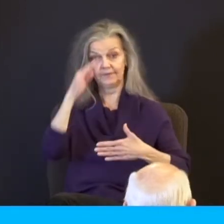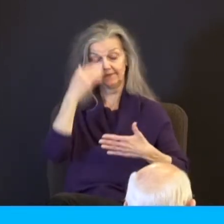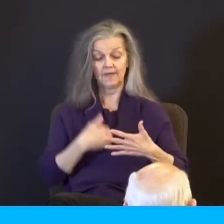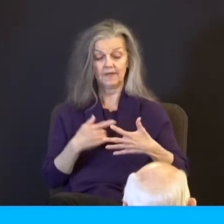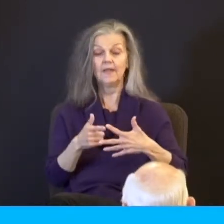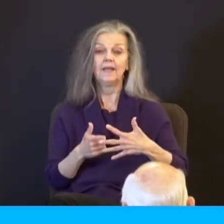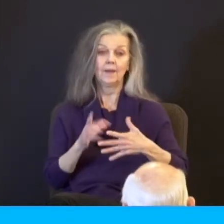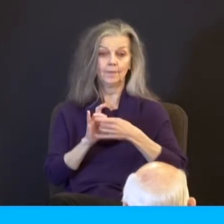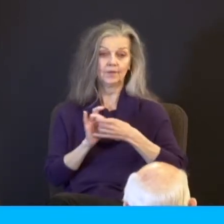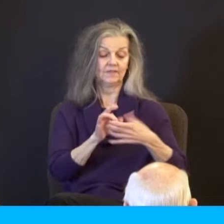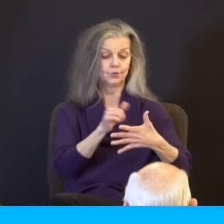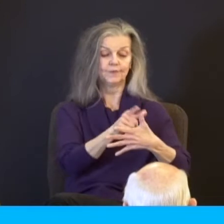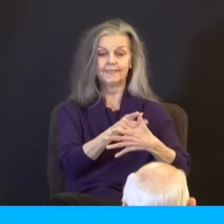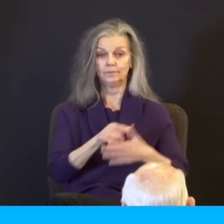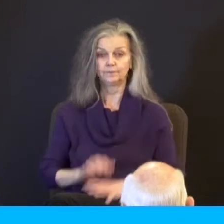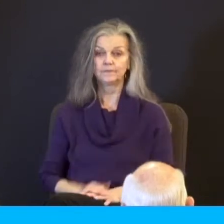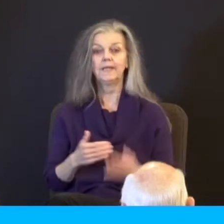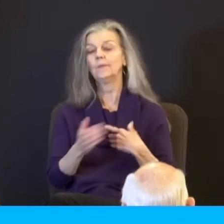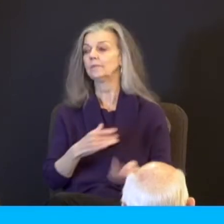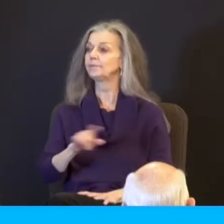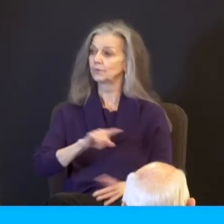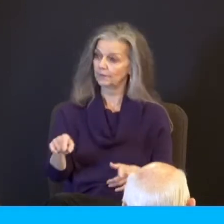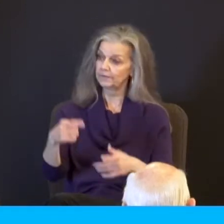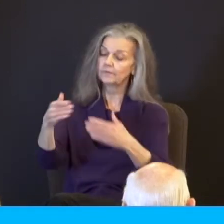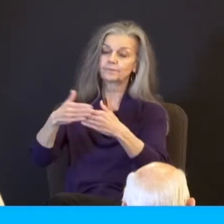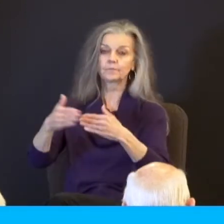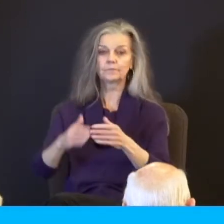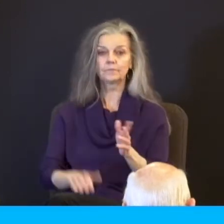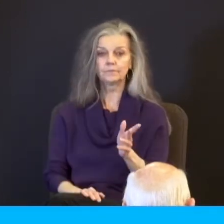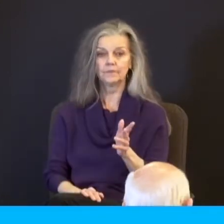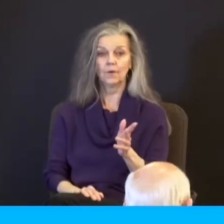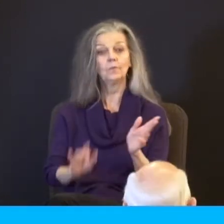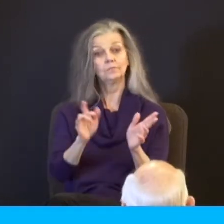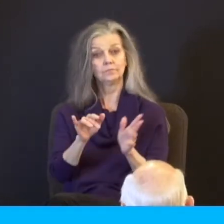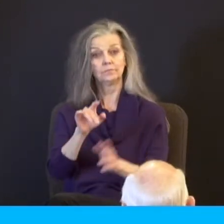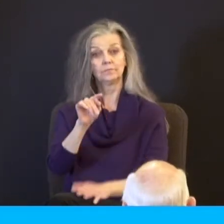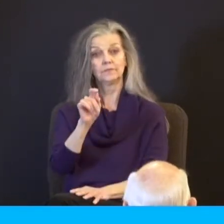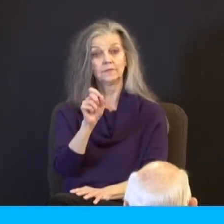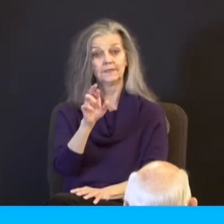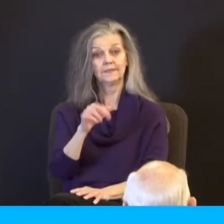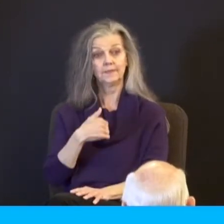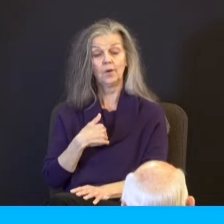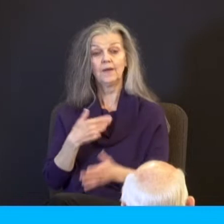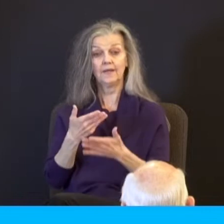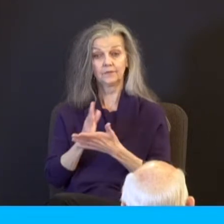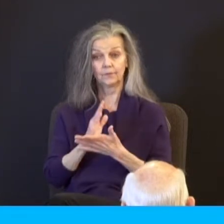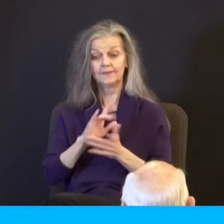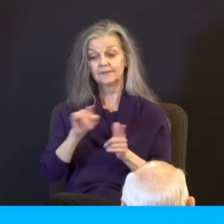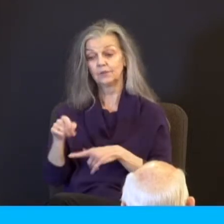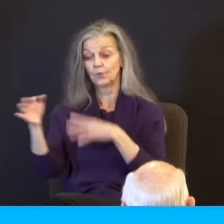go up to the gate unto the elders and say, by the way, ladies, can I point out she has rights? And she can go petition the court,